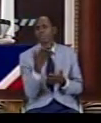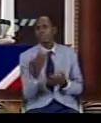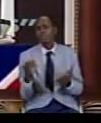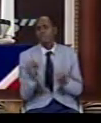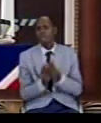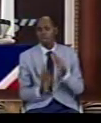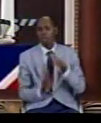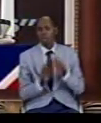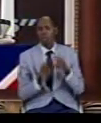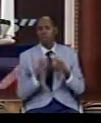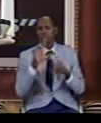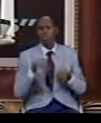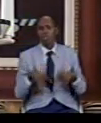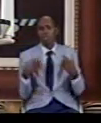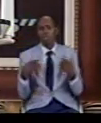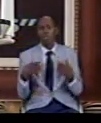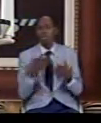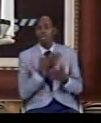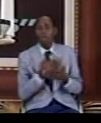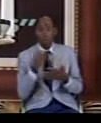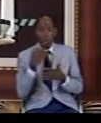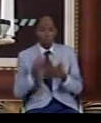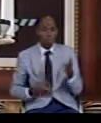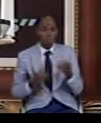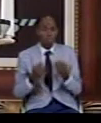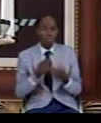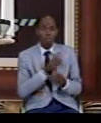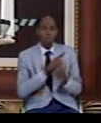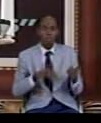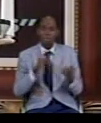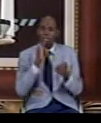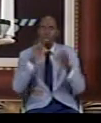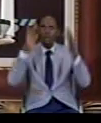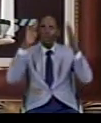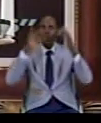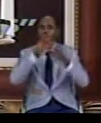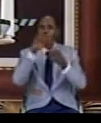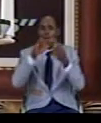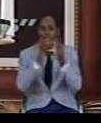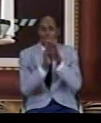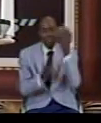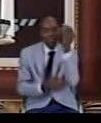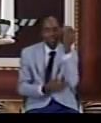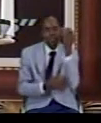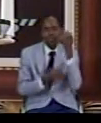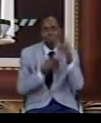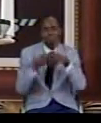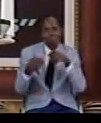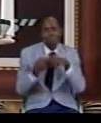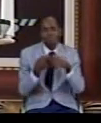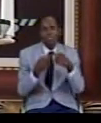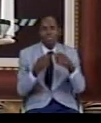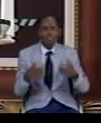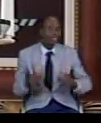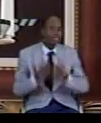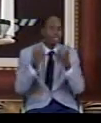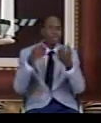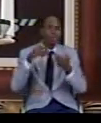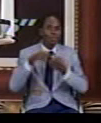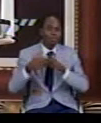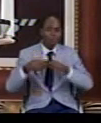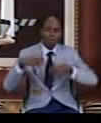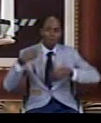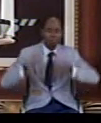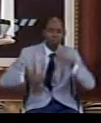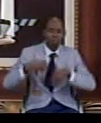life? And what the Lord is expecting when that temptation comes, when that trial comes, when that challenge or difficulty comes, when